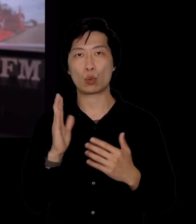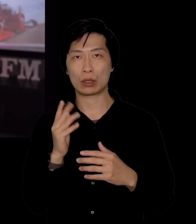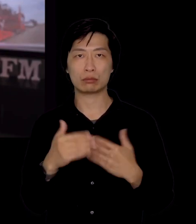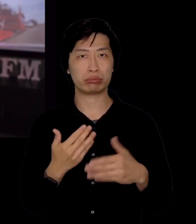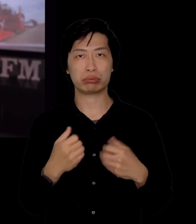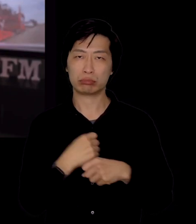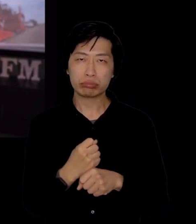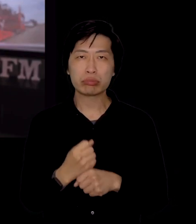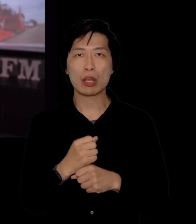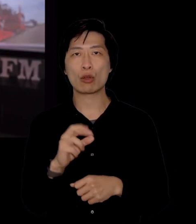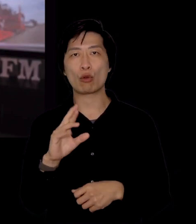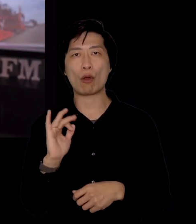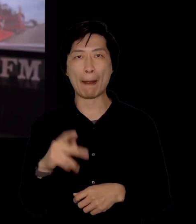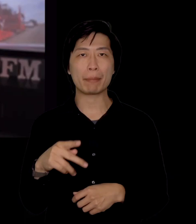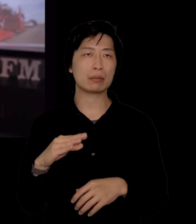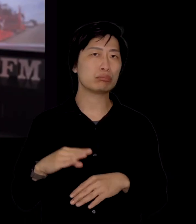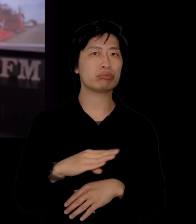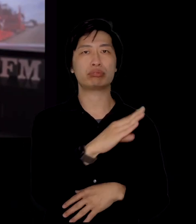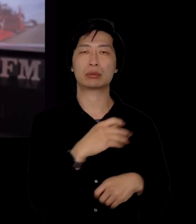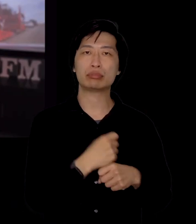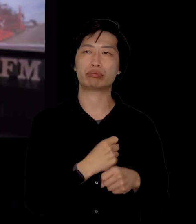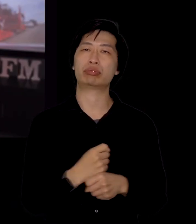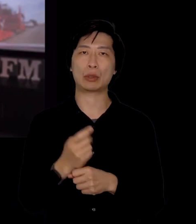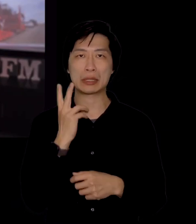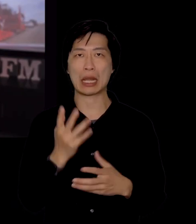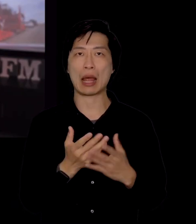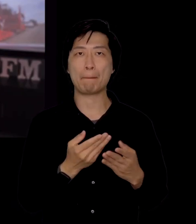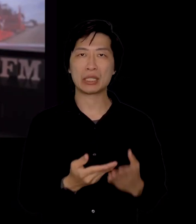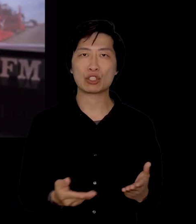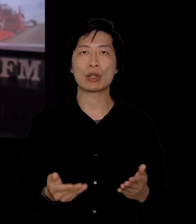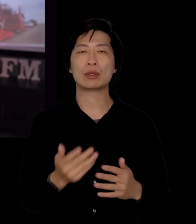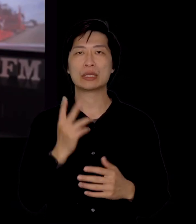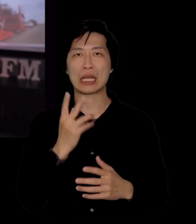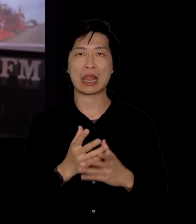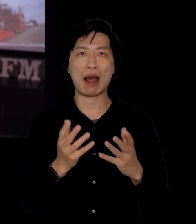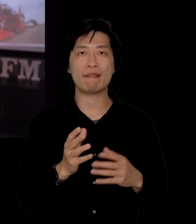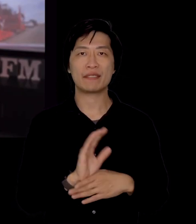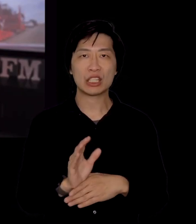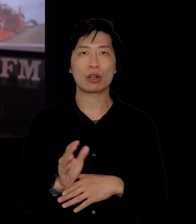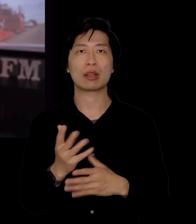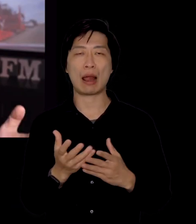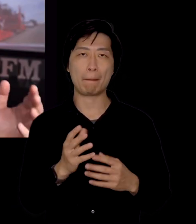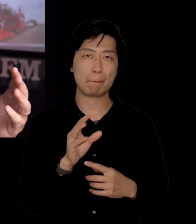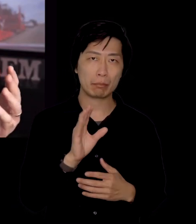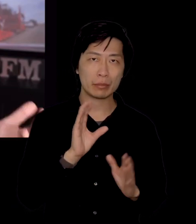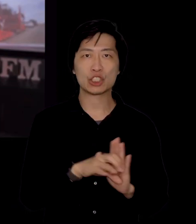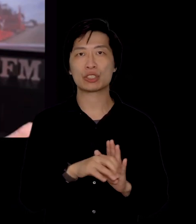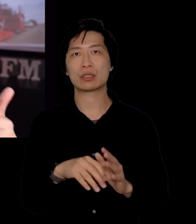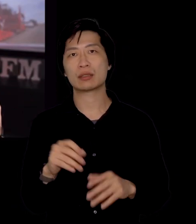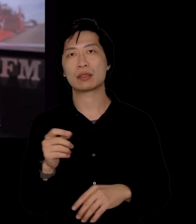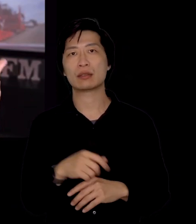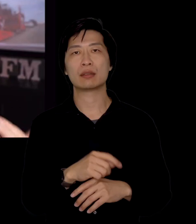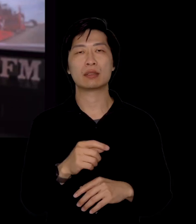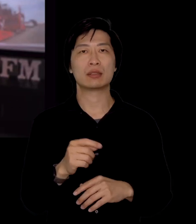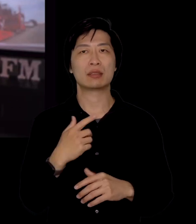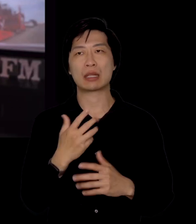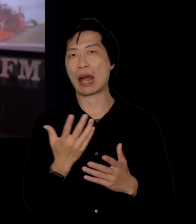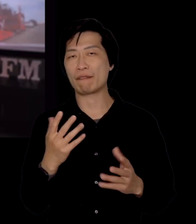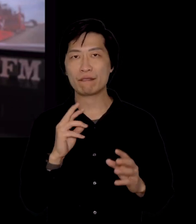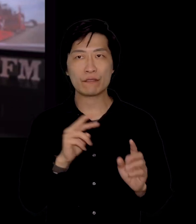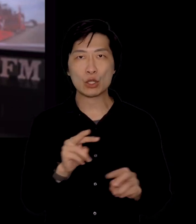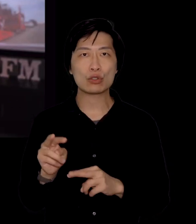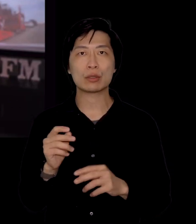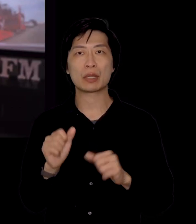then from that point forward, we'll see a ramp. And then as that ramp happens, we're going to see a lot of materials. We're going to see a lot of videos, a lot of